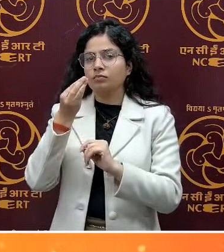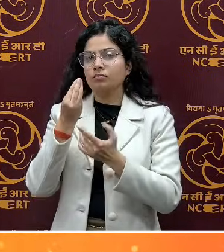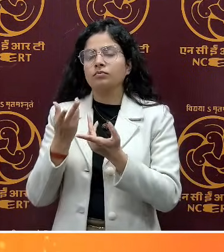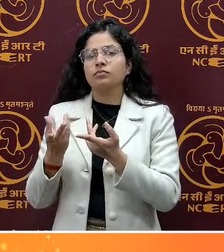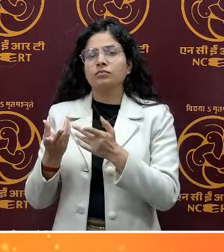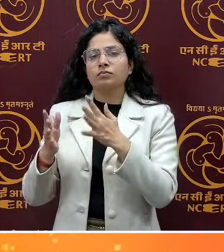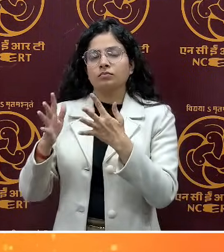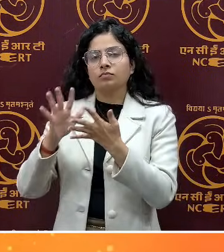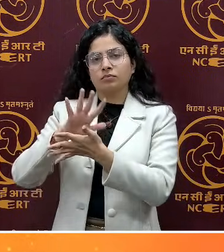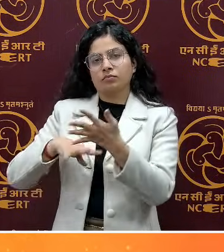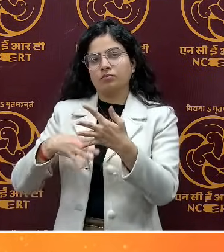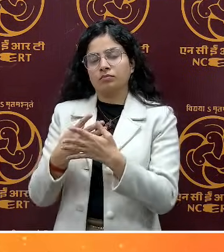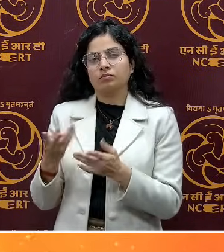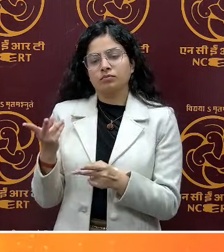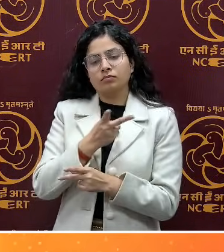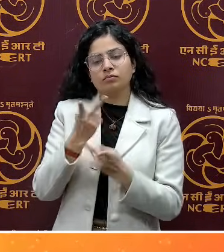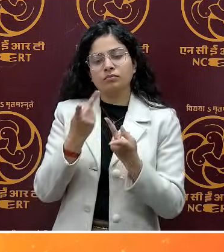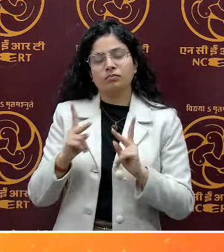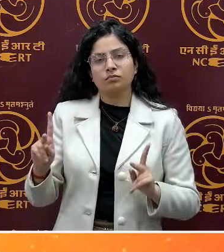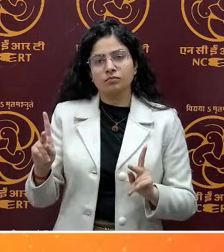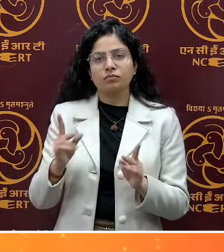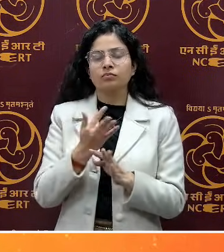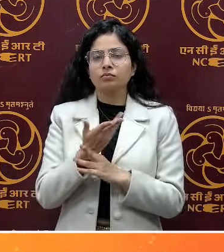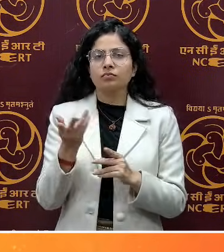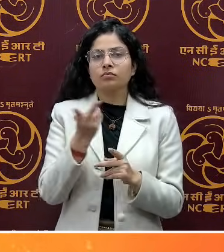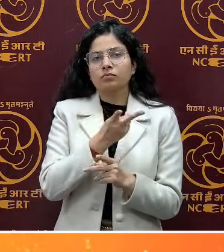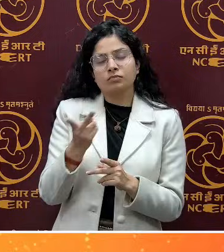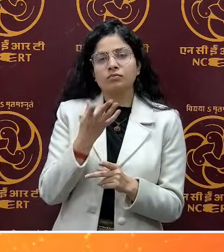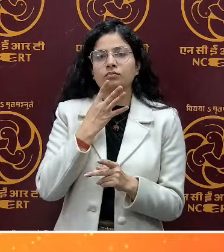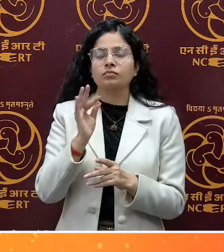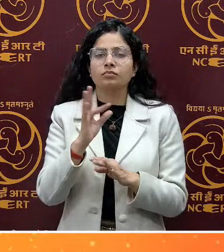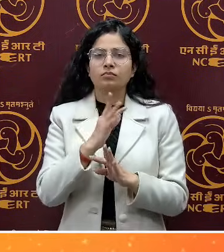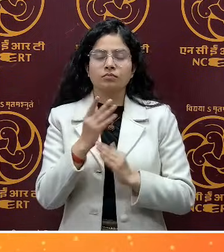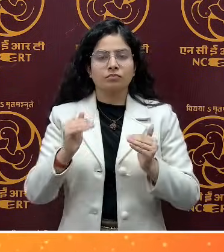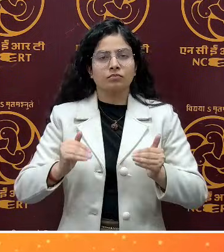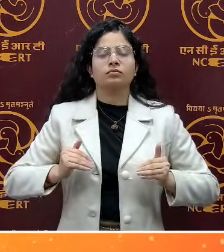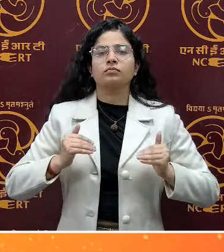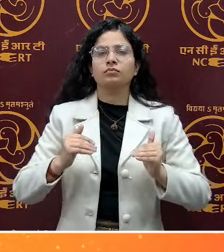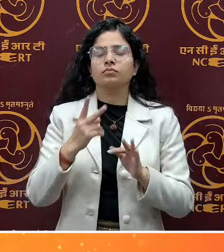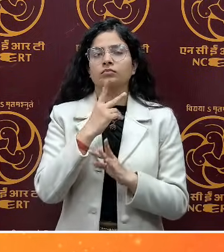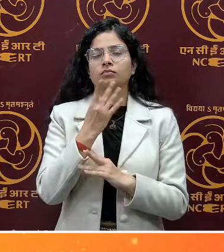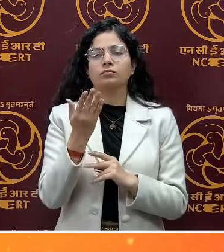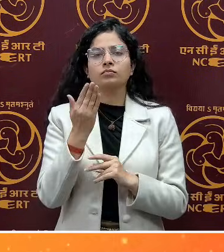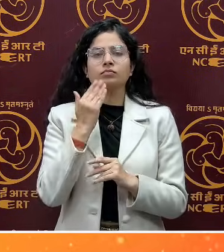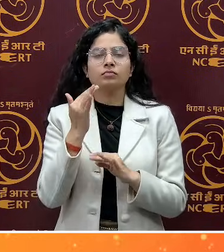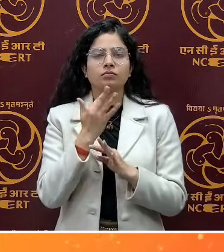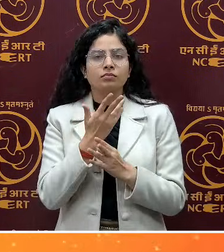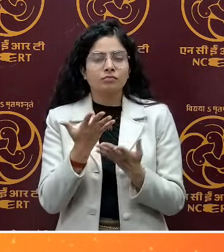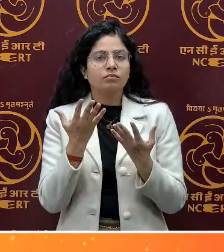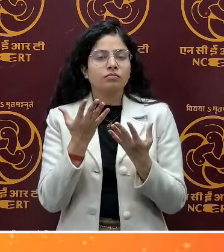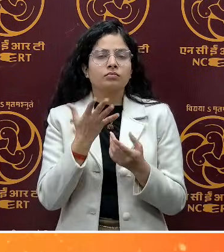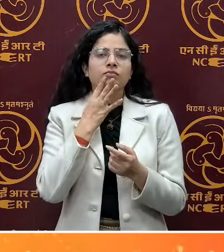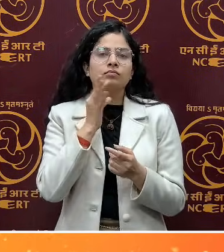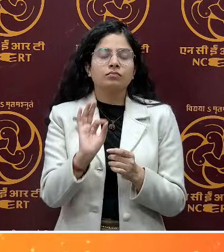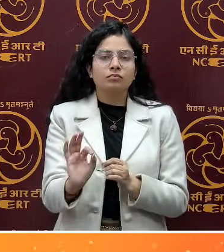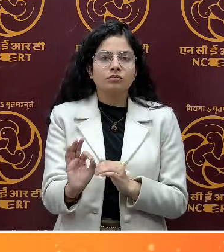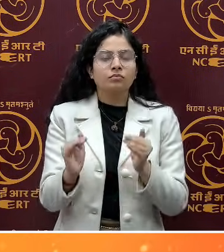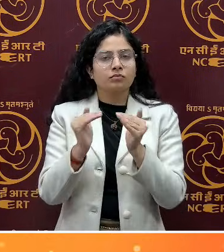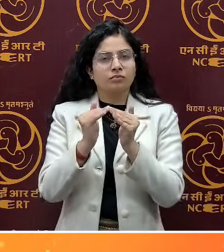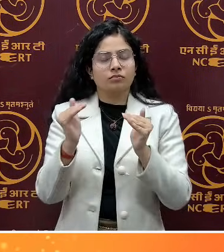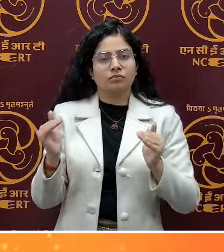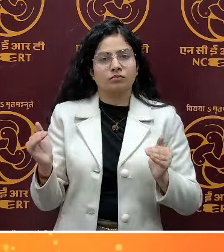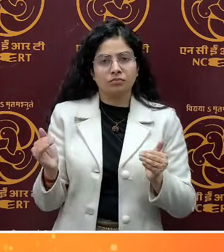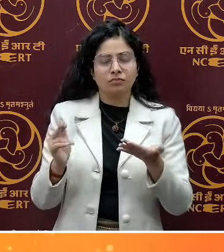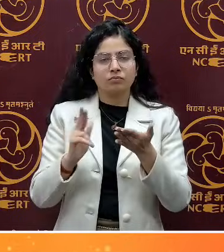in our ecosystem? And further, we'll check out on why it is really required to have a balance in